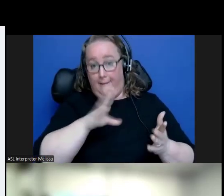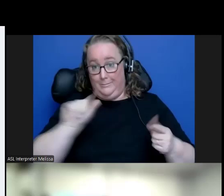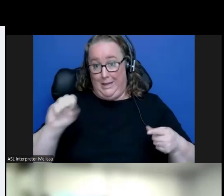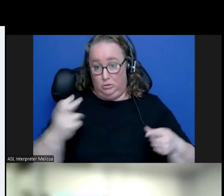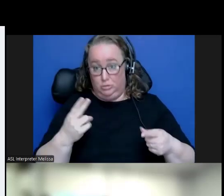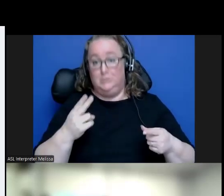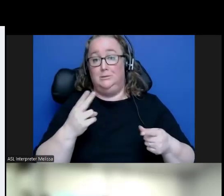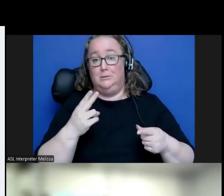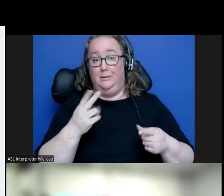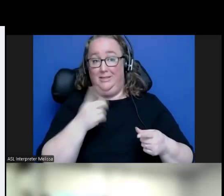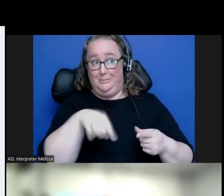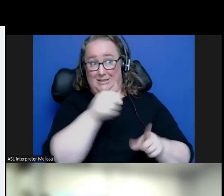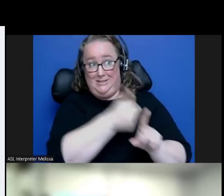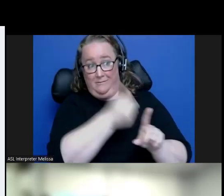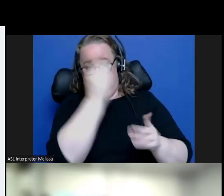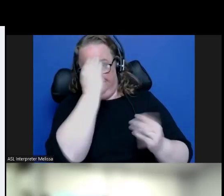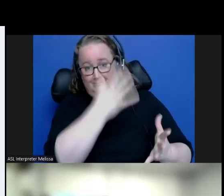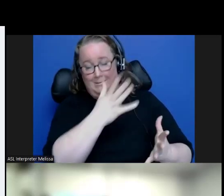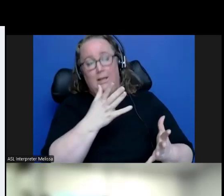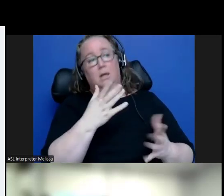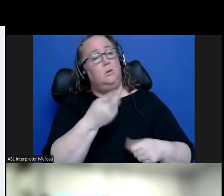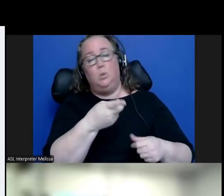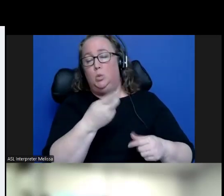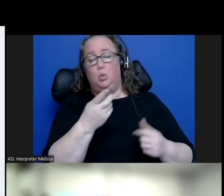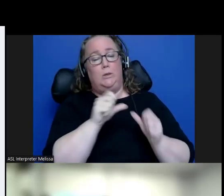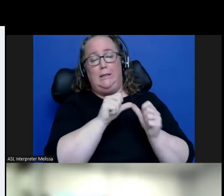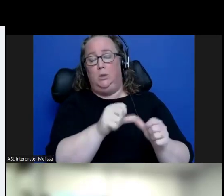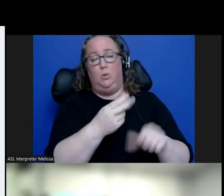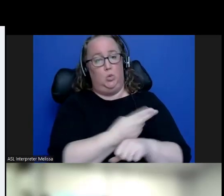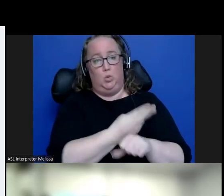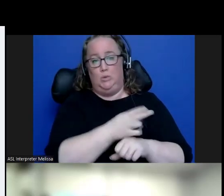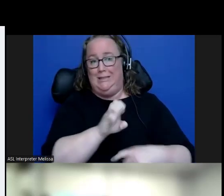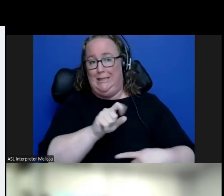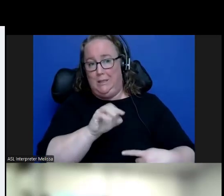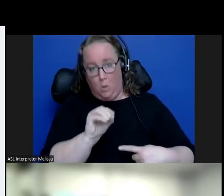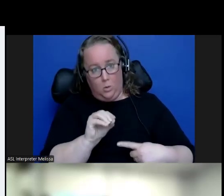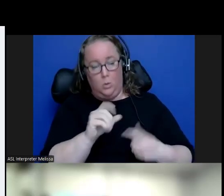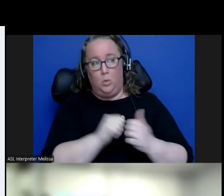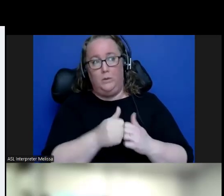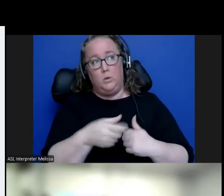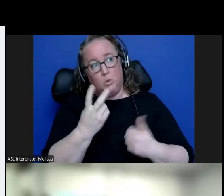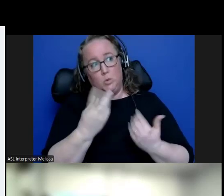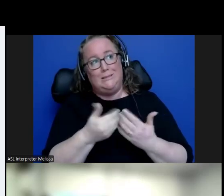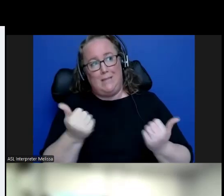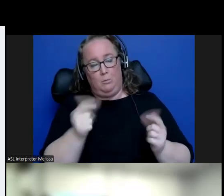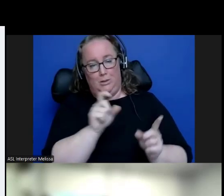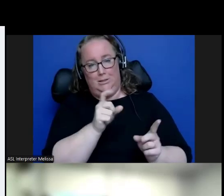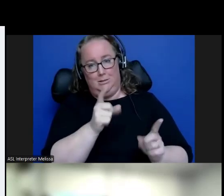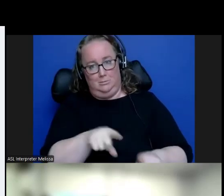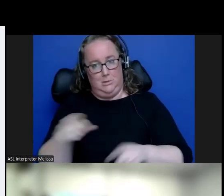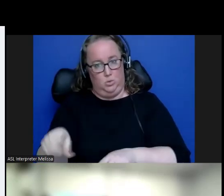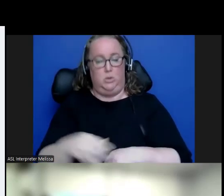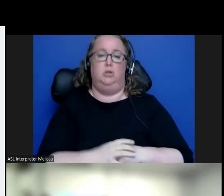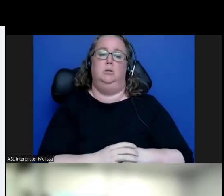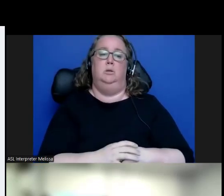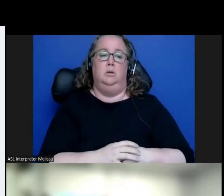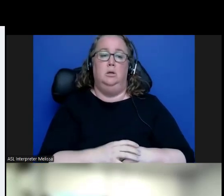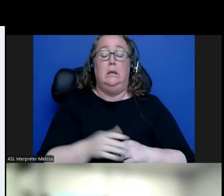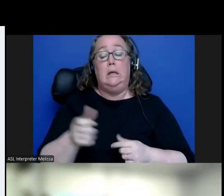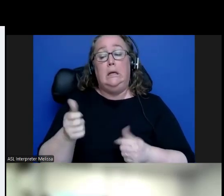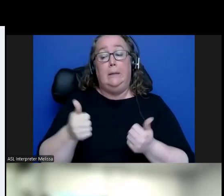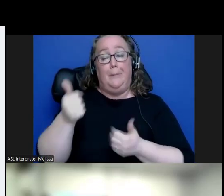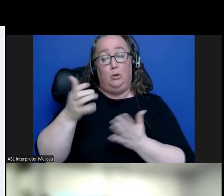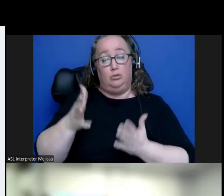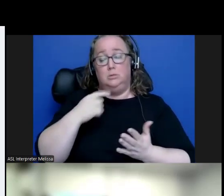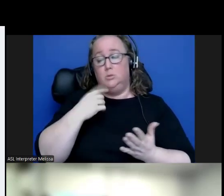our concerns with the continued use of ETOs on 2 separate occasions. Administrators assured